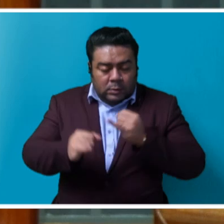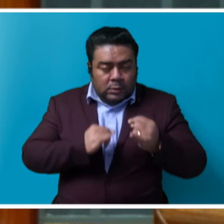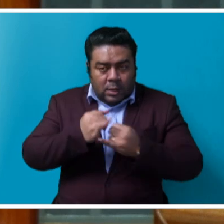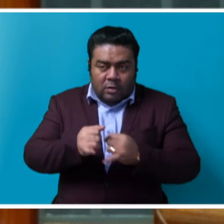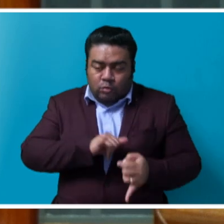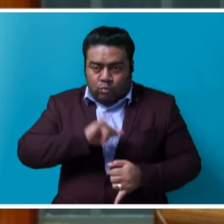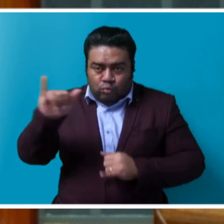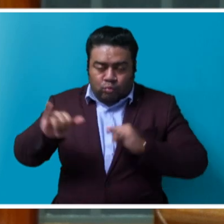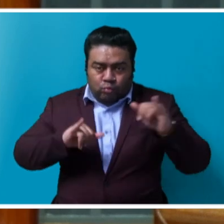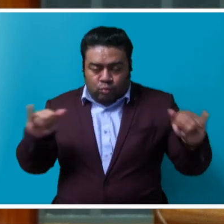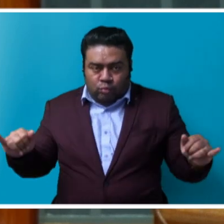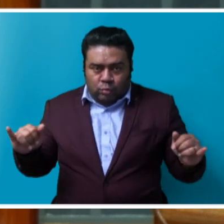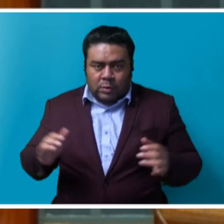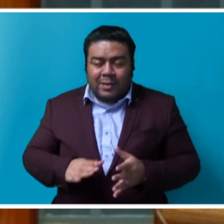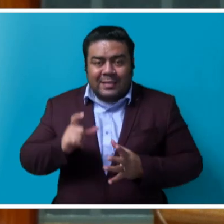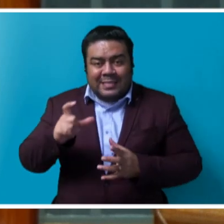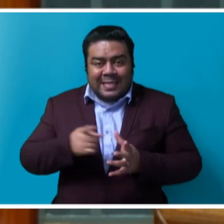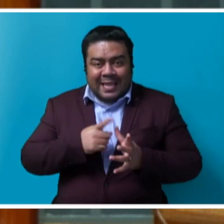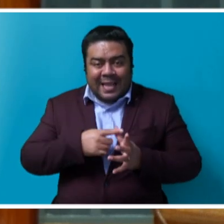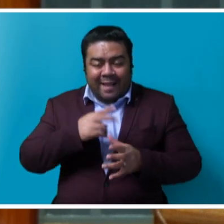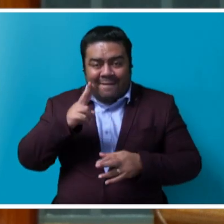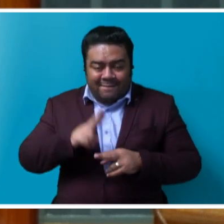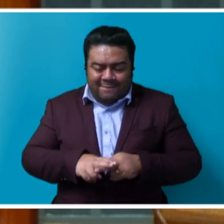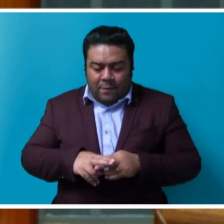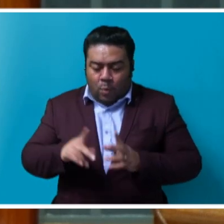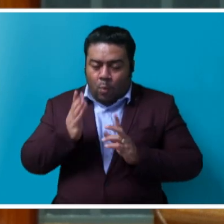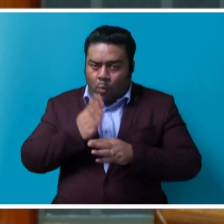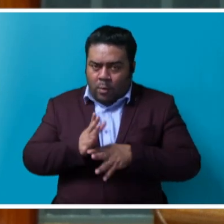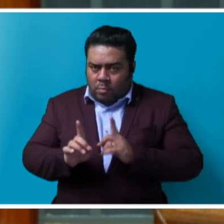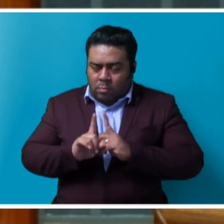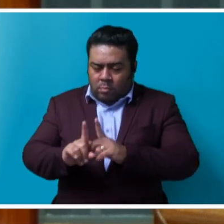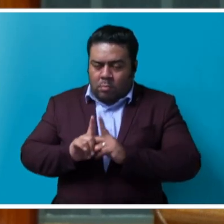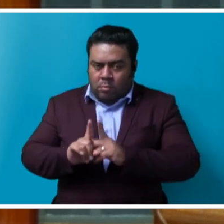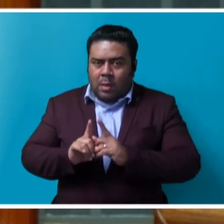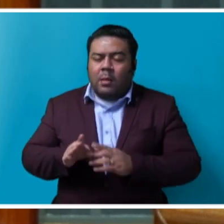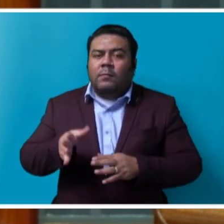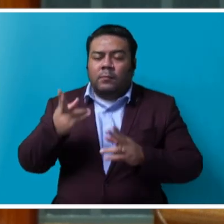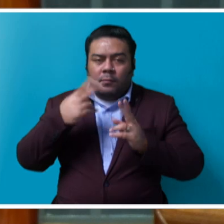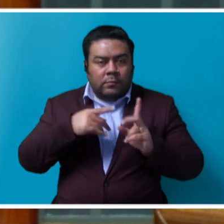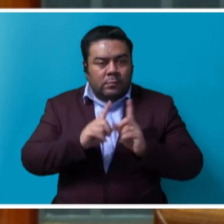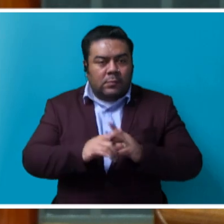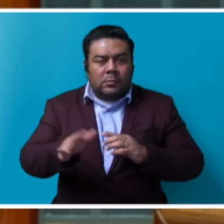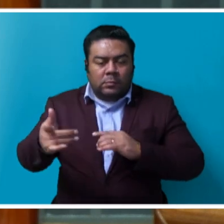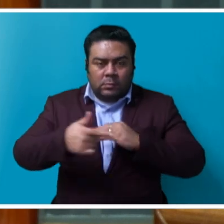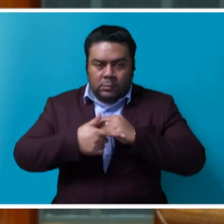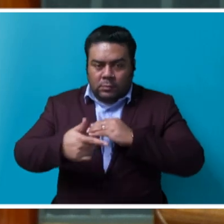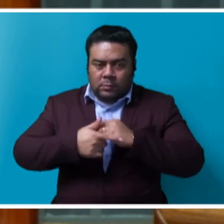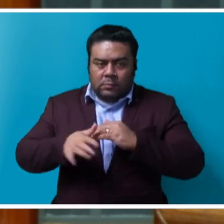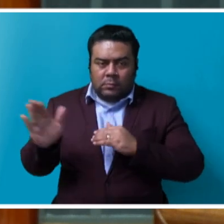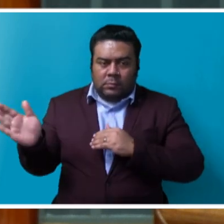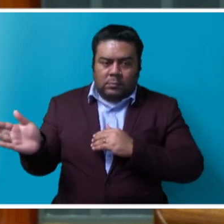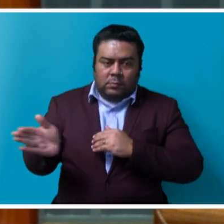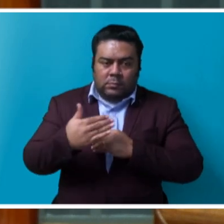points. CAF continues to work closely with the airline to ensure compliance and vigilance at all levels.